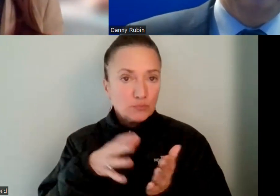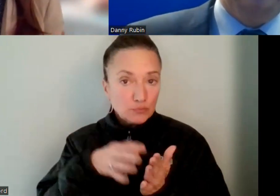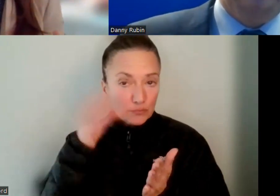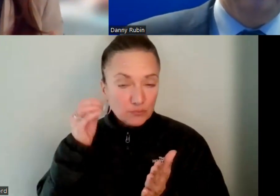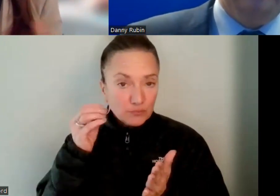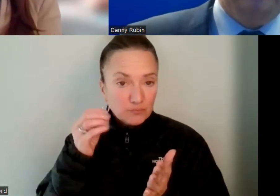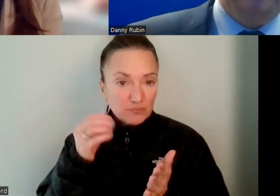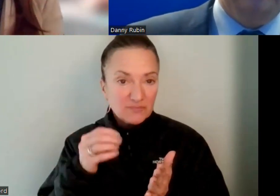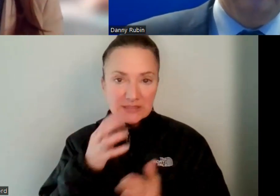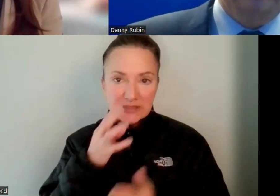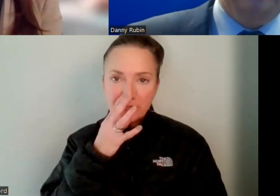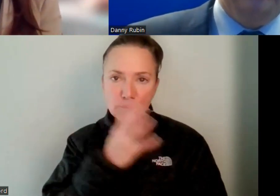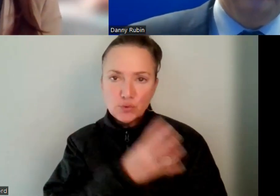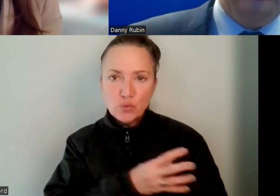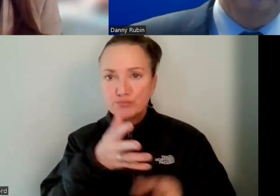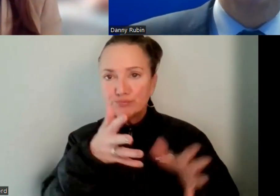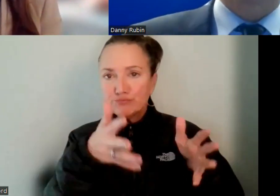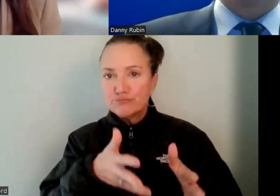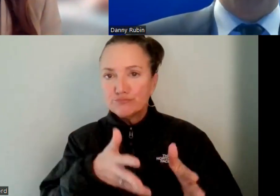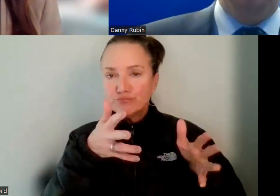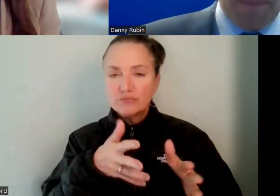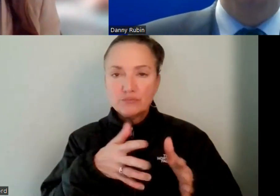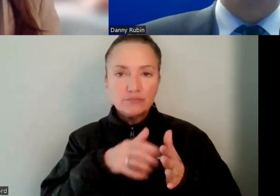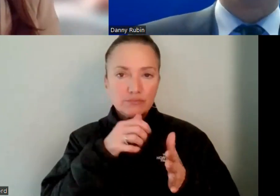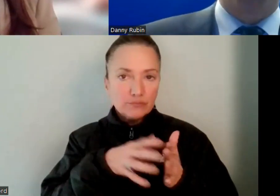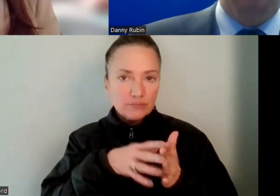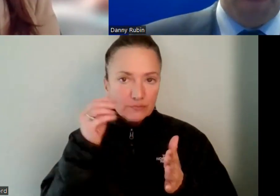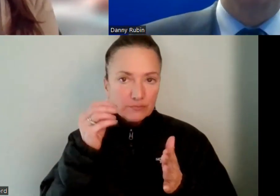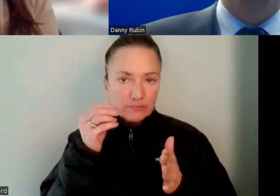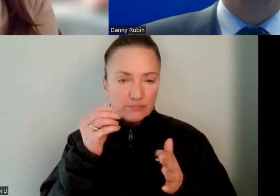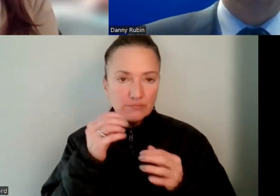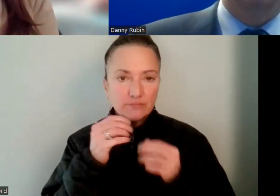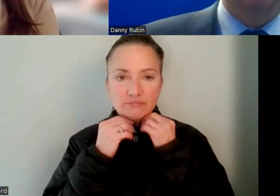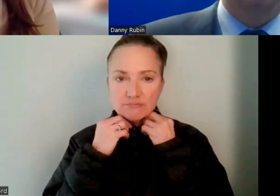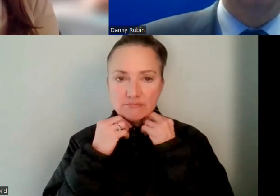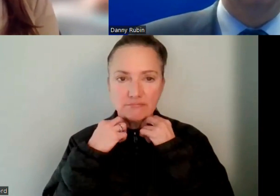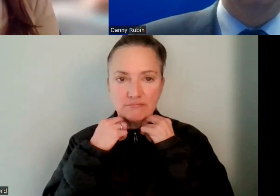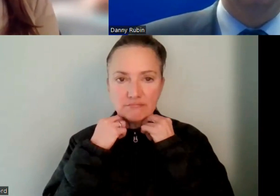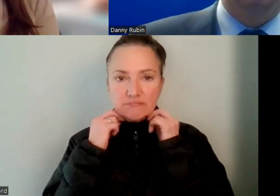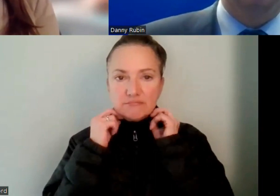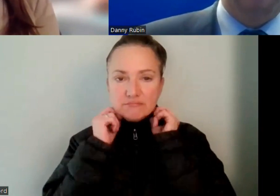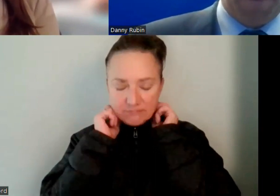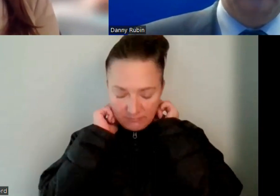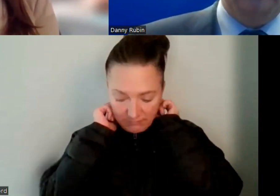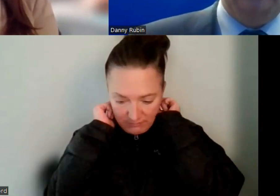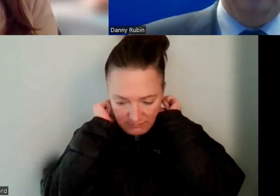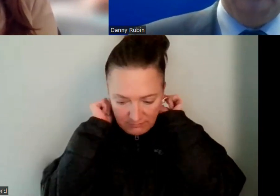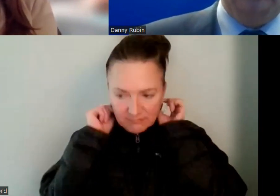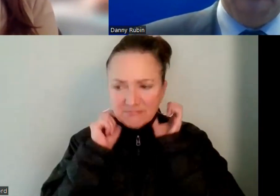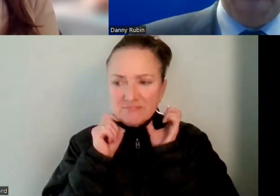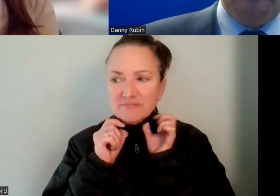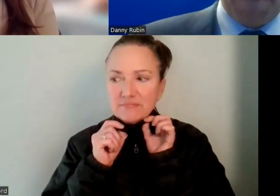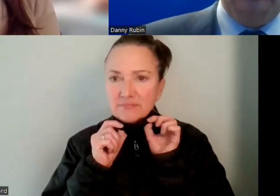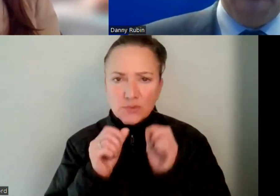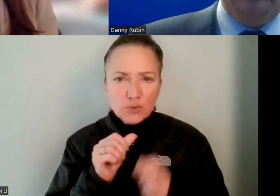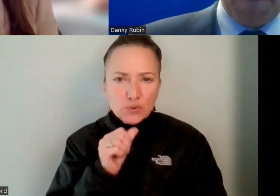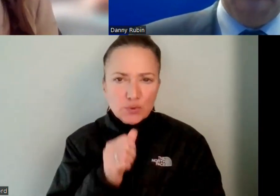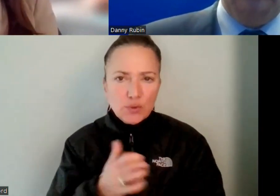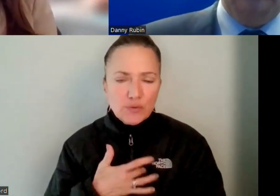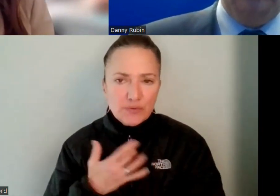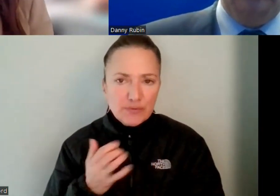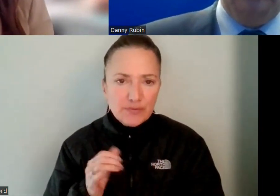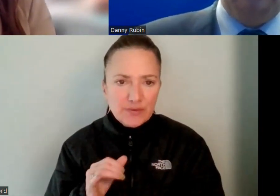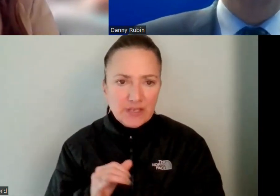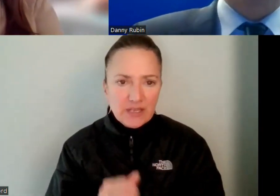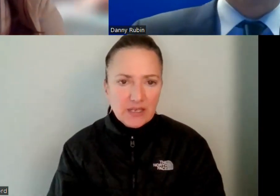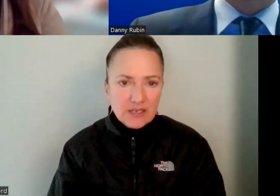leave it at that and not know anything about it in the future. So definitely don't ever say like, "Hey, I don't know how